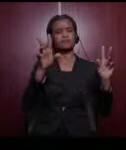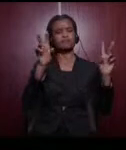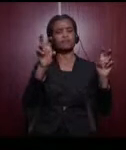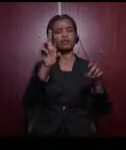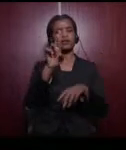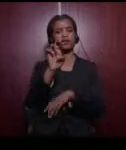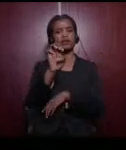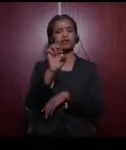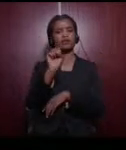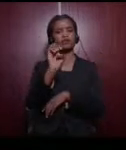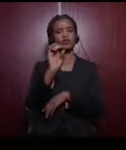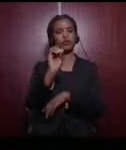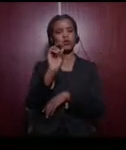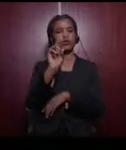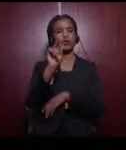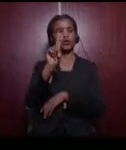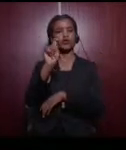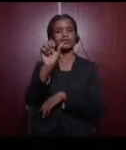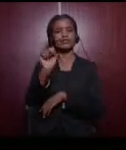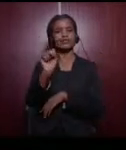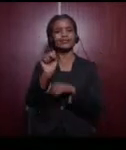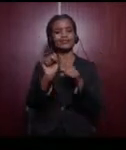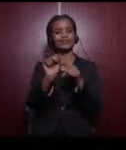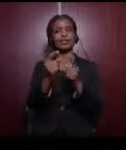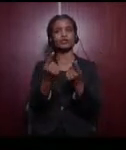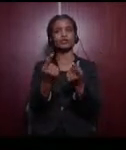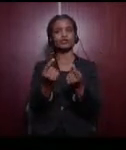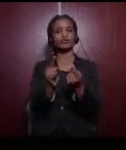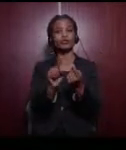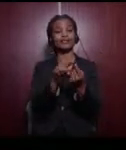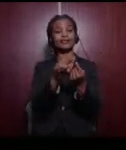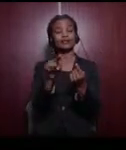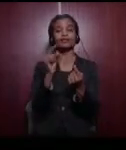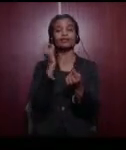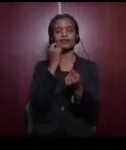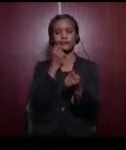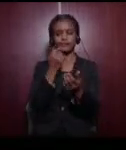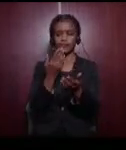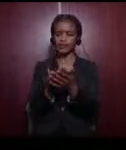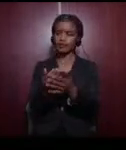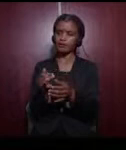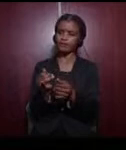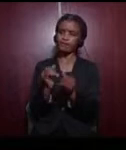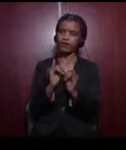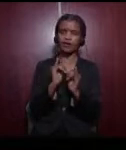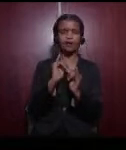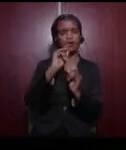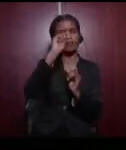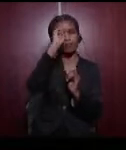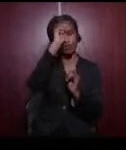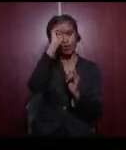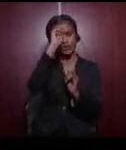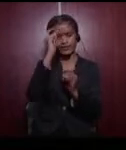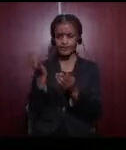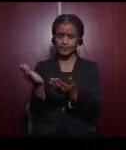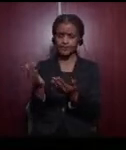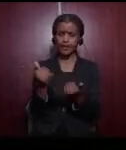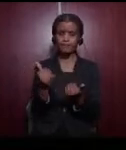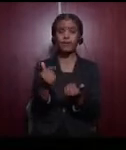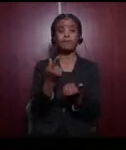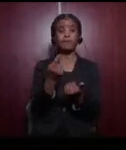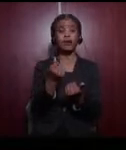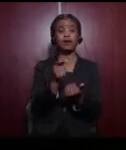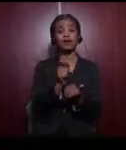Abize nama NPO, get the boys, come with them. This is the amount which we'll charge all and everything. So you find Guti as